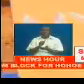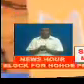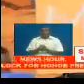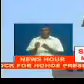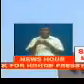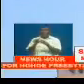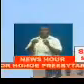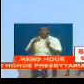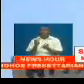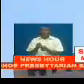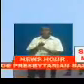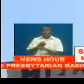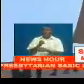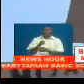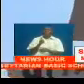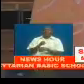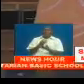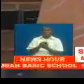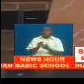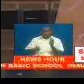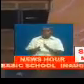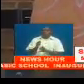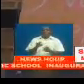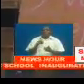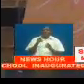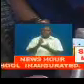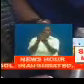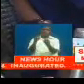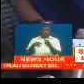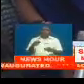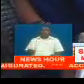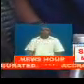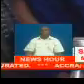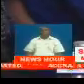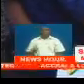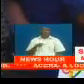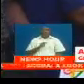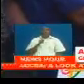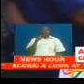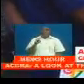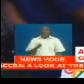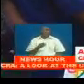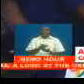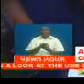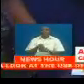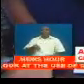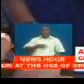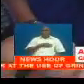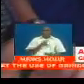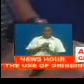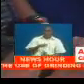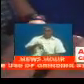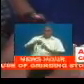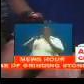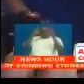Said Jalo, who led the group, called for urgent steps to be taken to address their concerns. We call on the Parliament of Ghana,